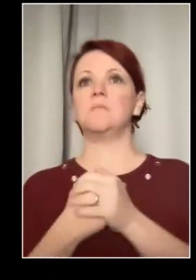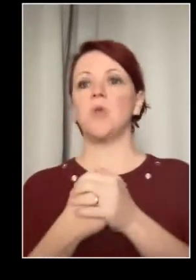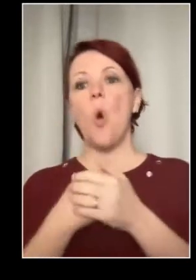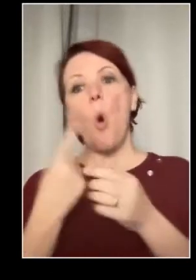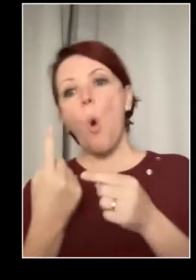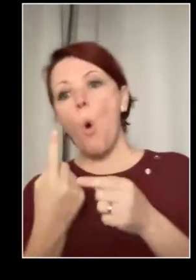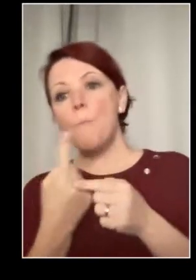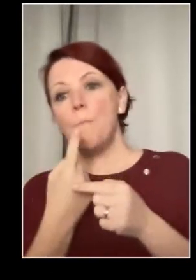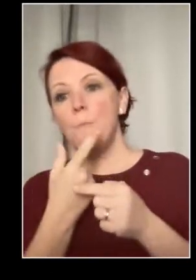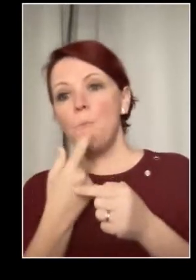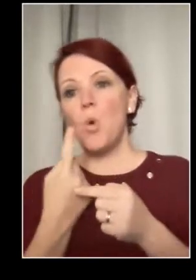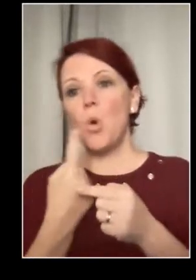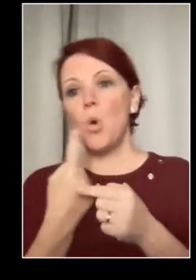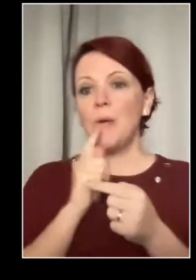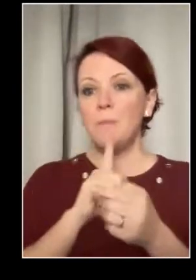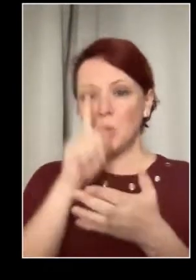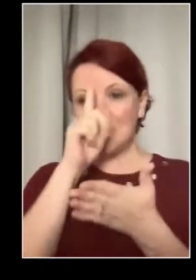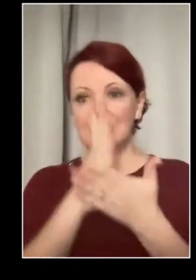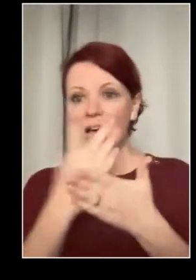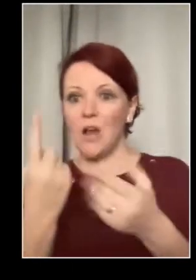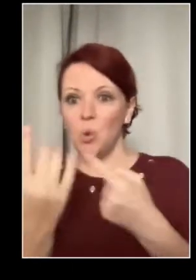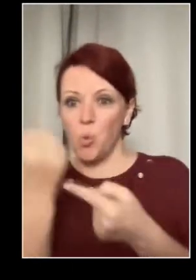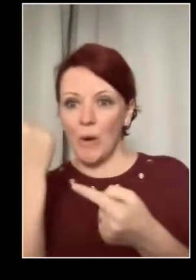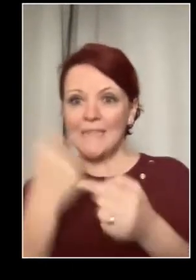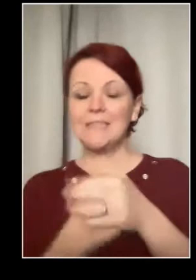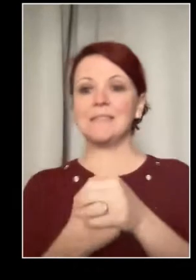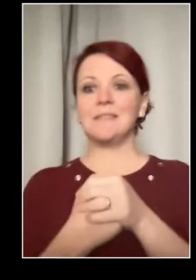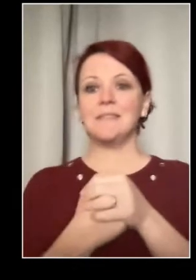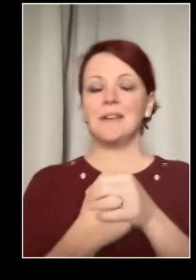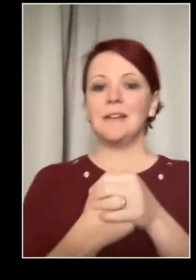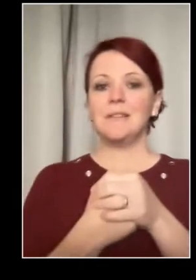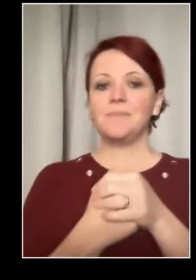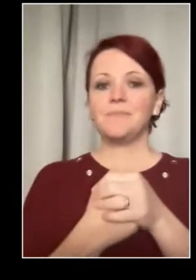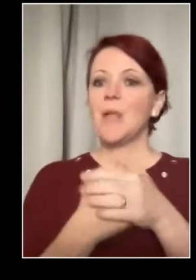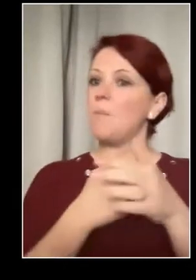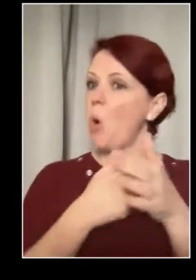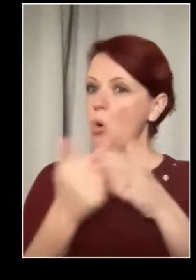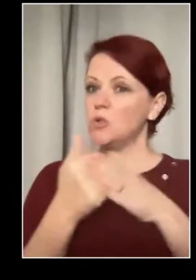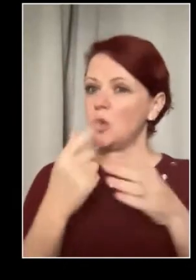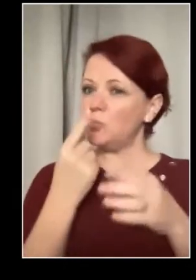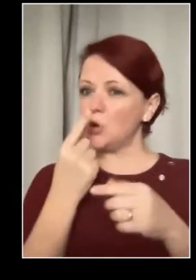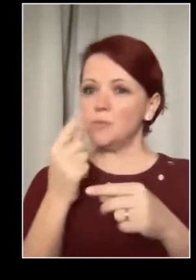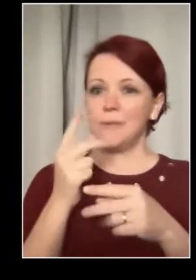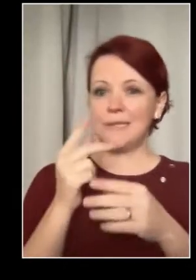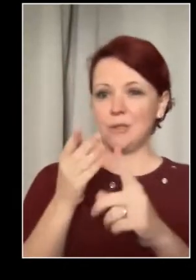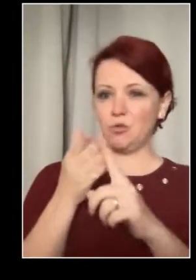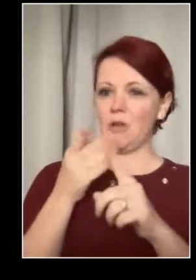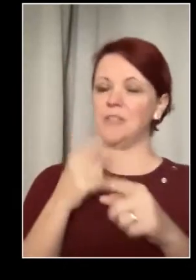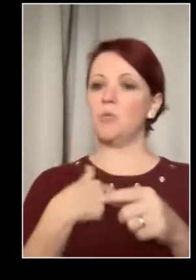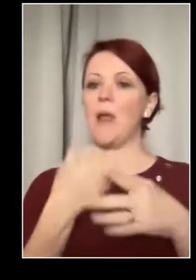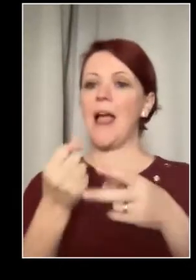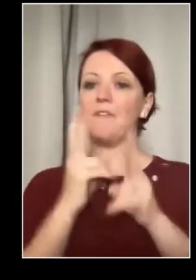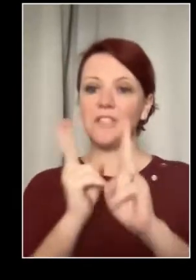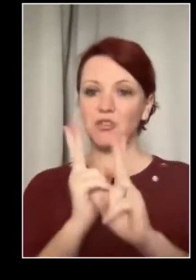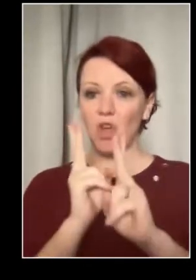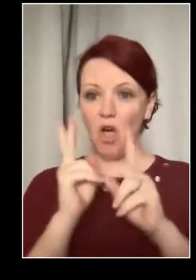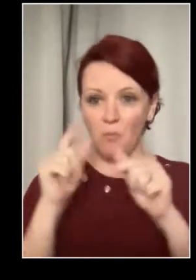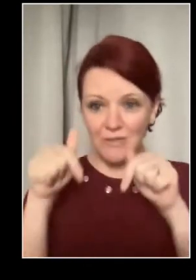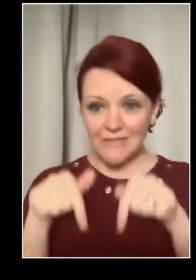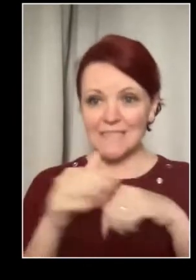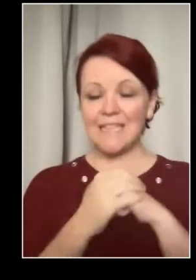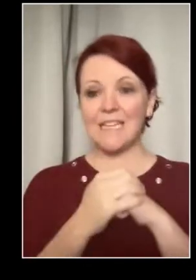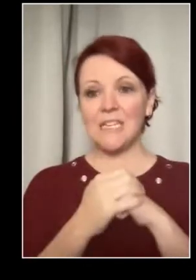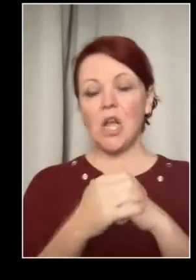helping today make it very special. And you may have noticed I'm joined on screen today by a British Sign Language interpreter. So we give a huge thanks